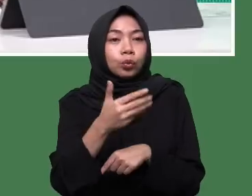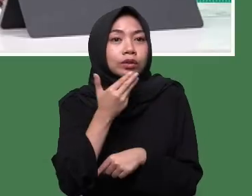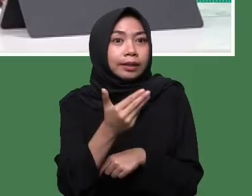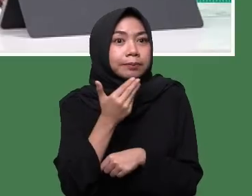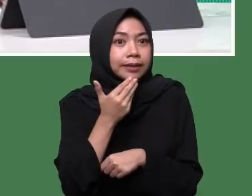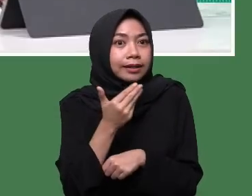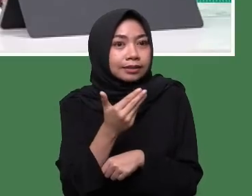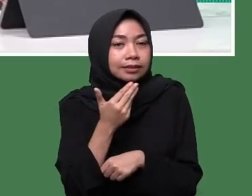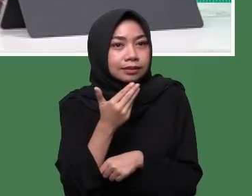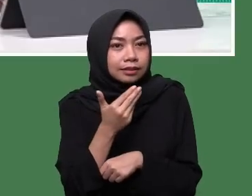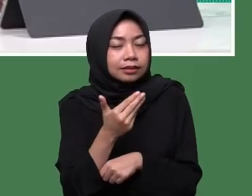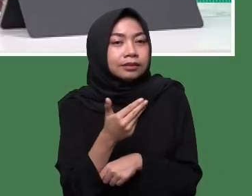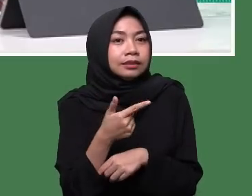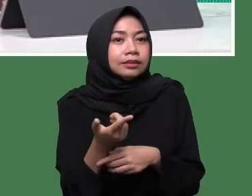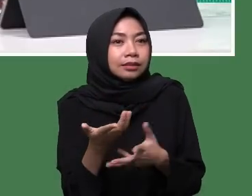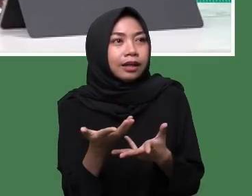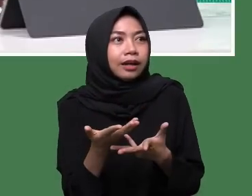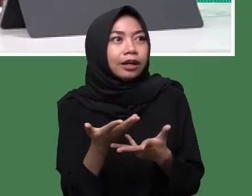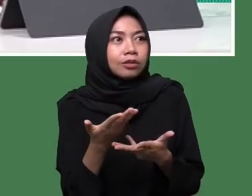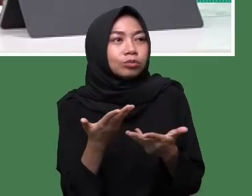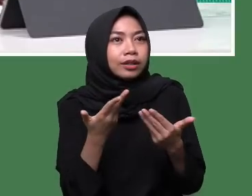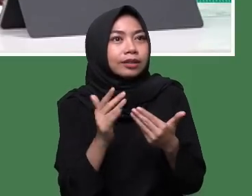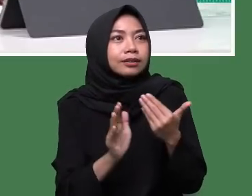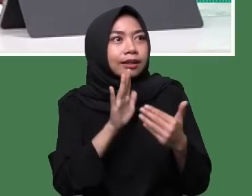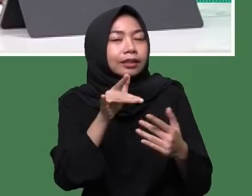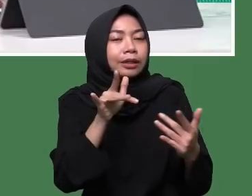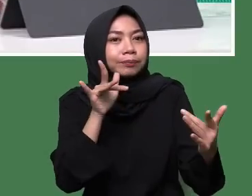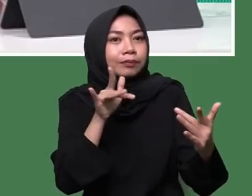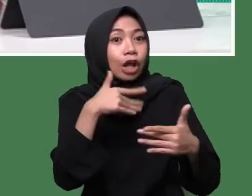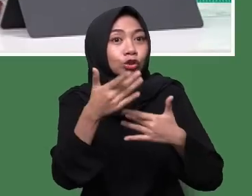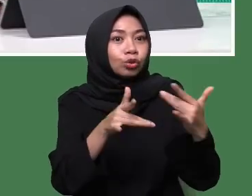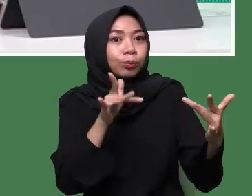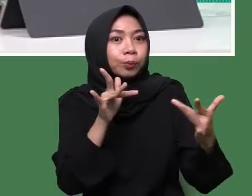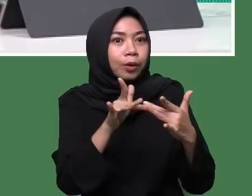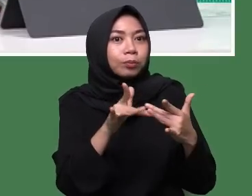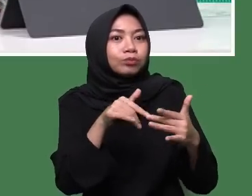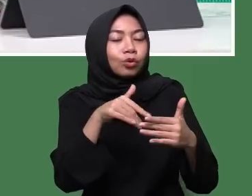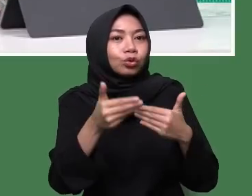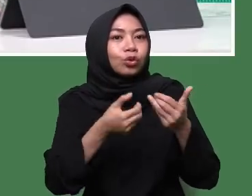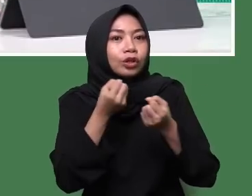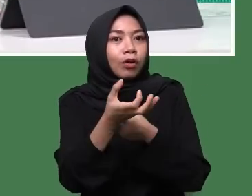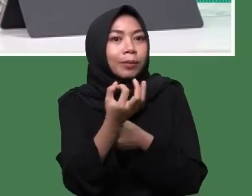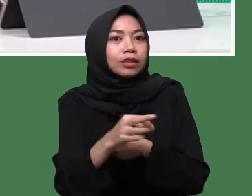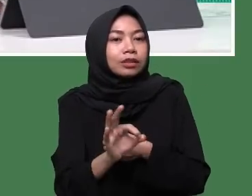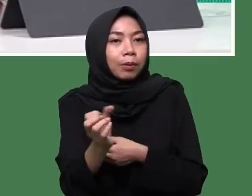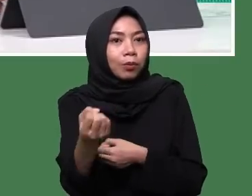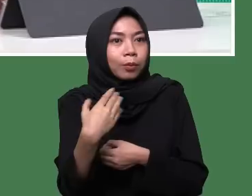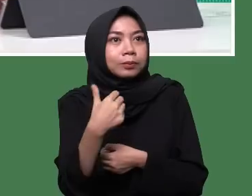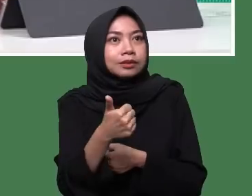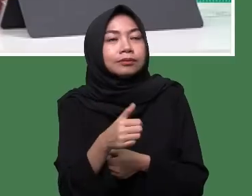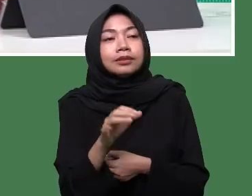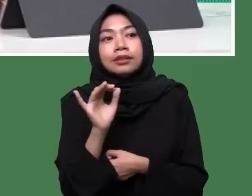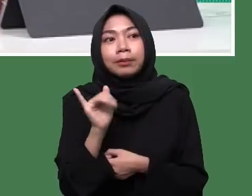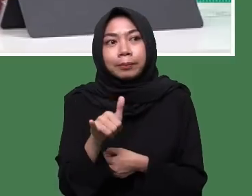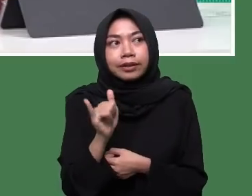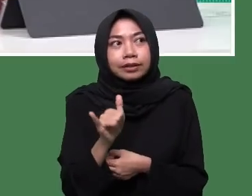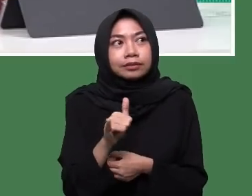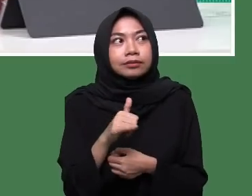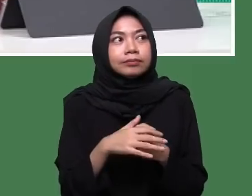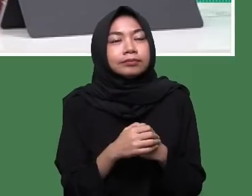And I'm sure that we'll be in touch further on this very important issue. Yes. Okay. Thank you very